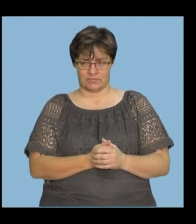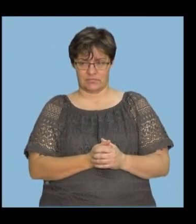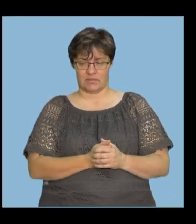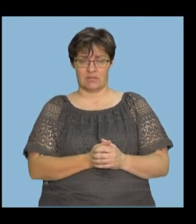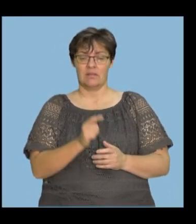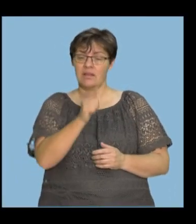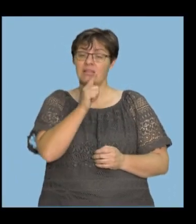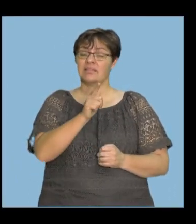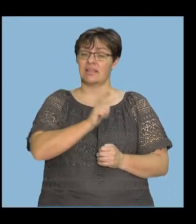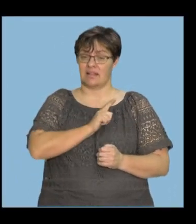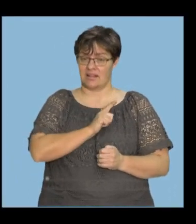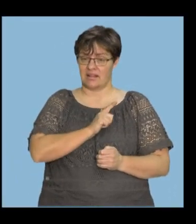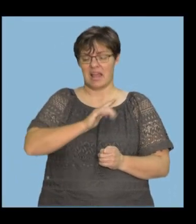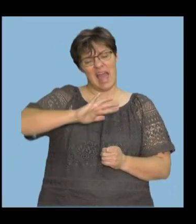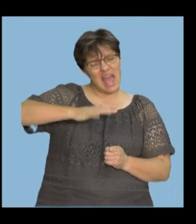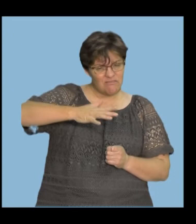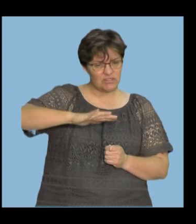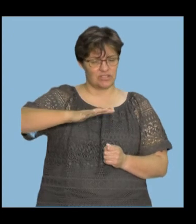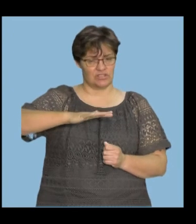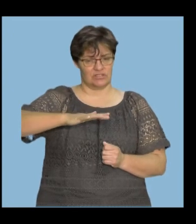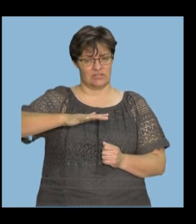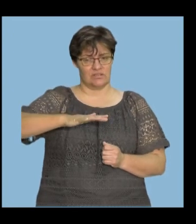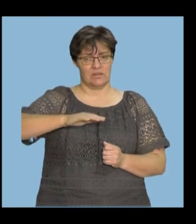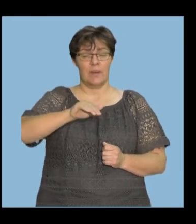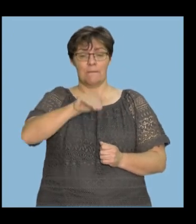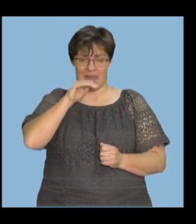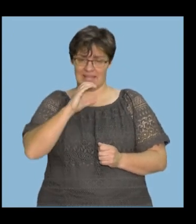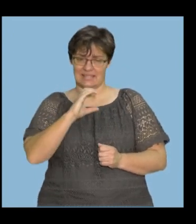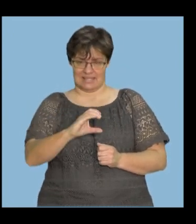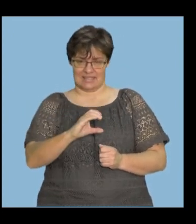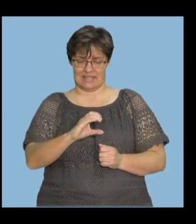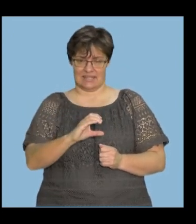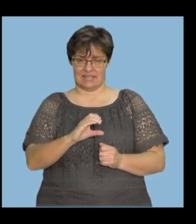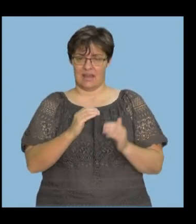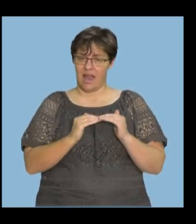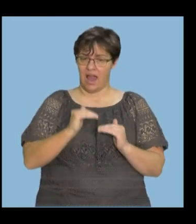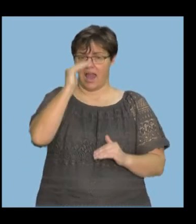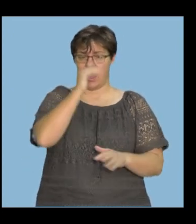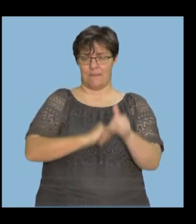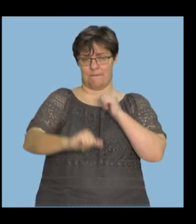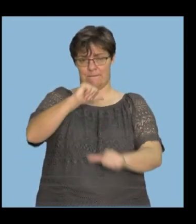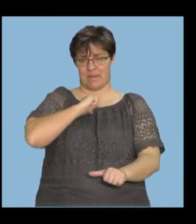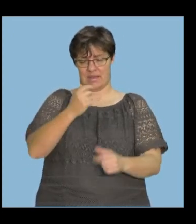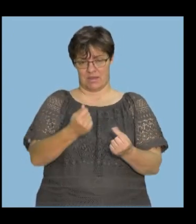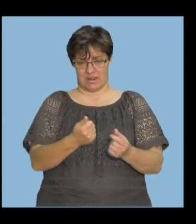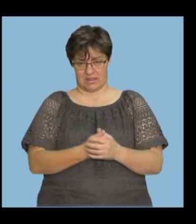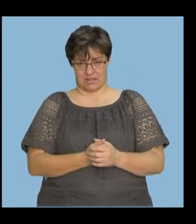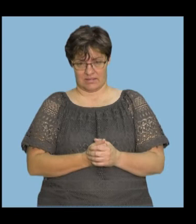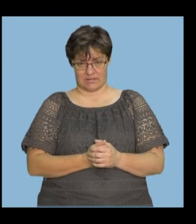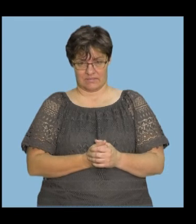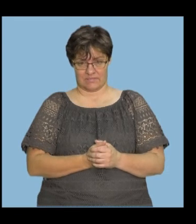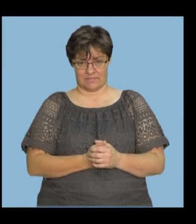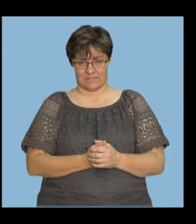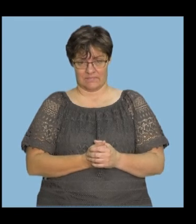This tells us, on average, Bank C will give a higher return. That's it. It will give a higher